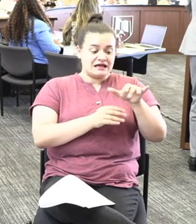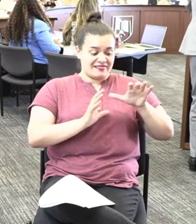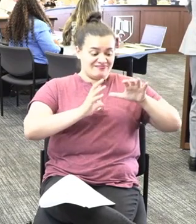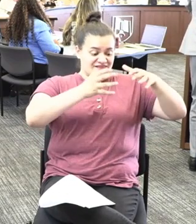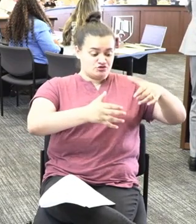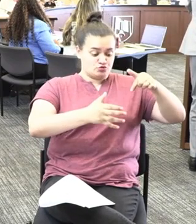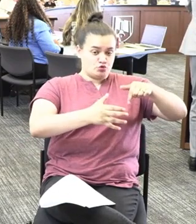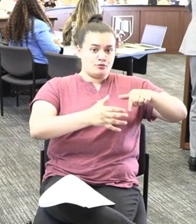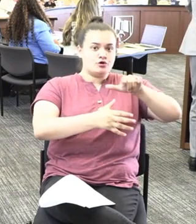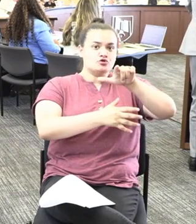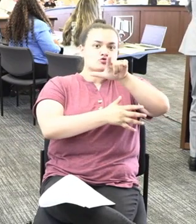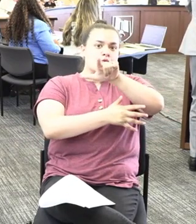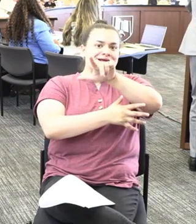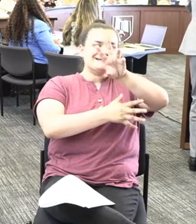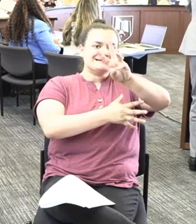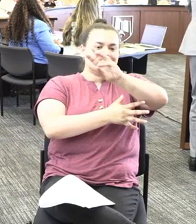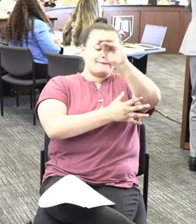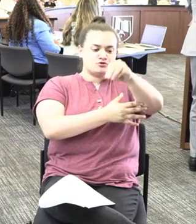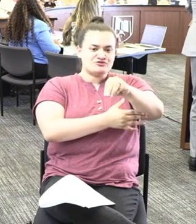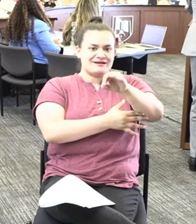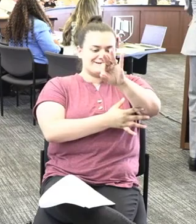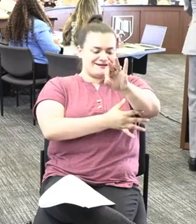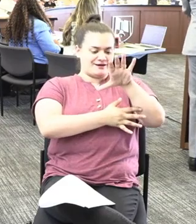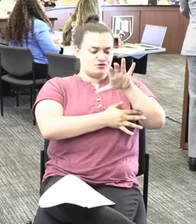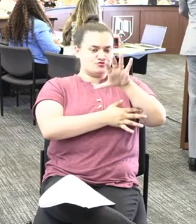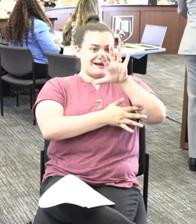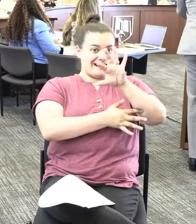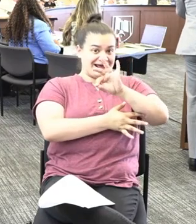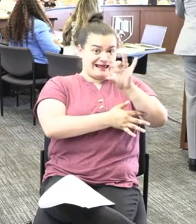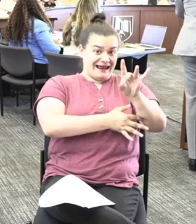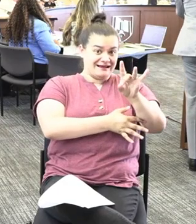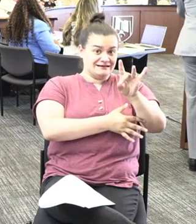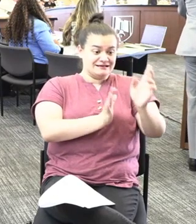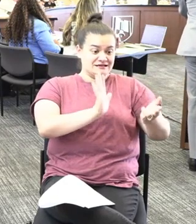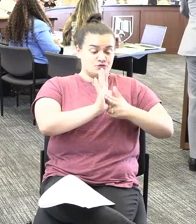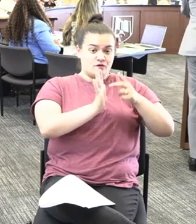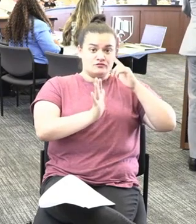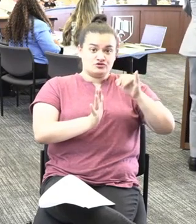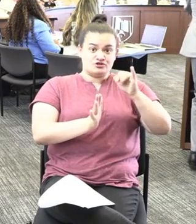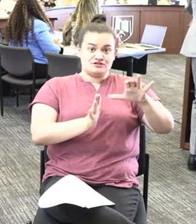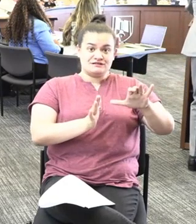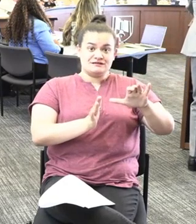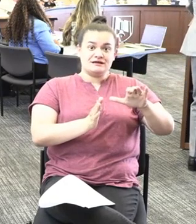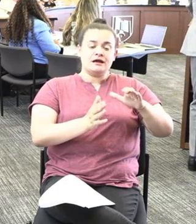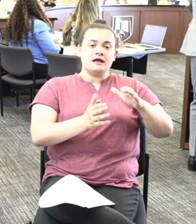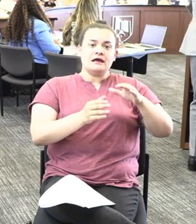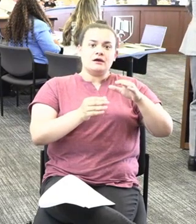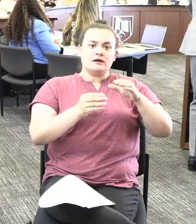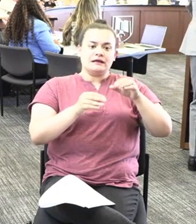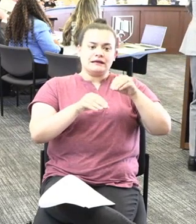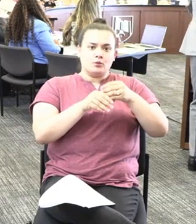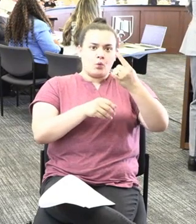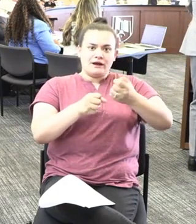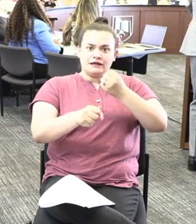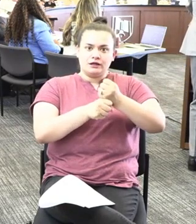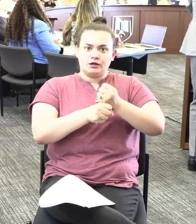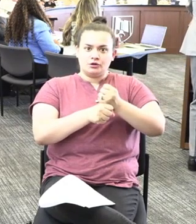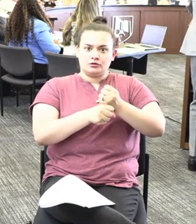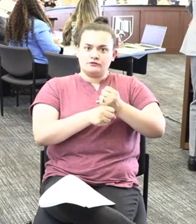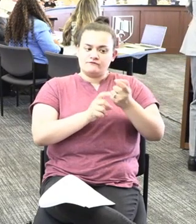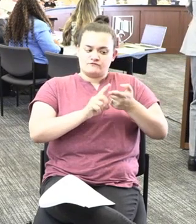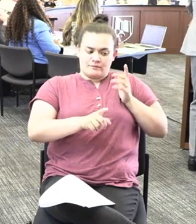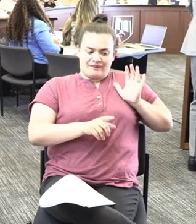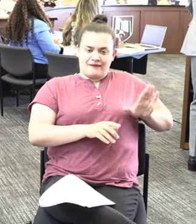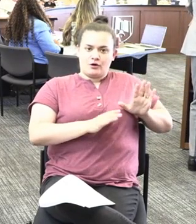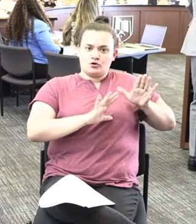cohort, 26%, 998 enrolled at JJC within 1 year of their completion by spring